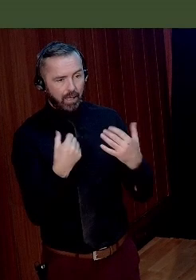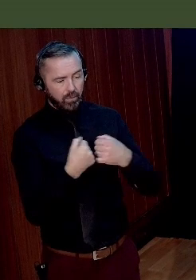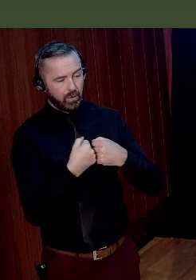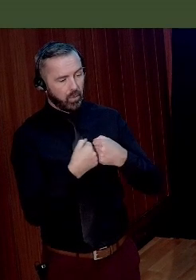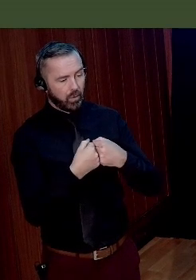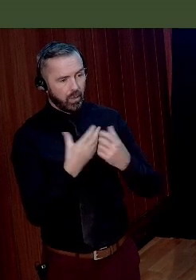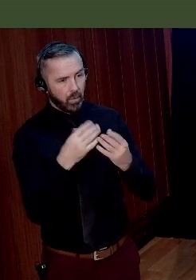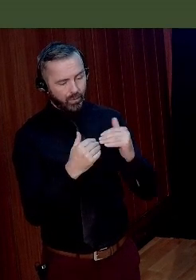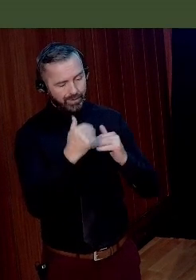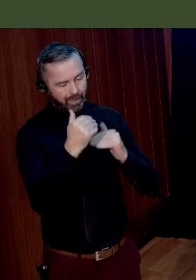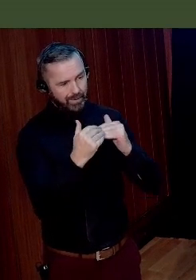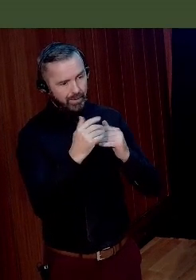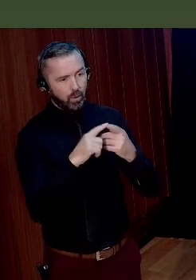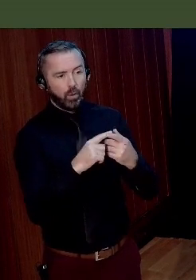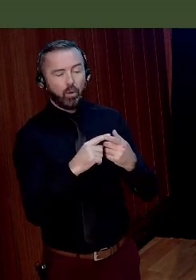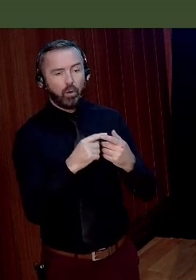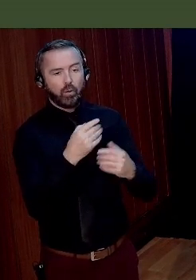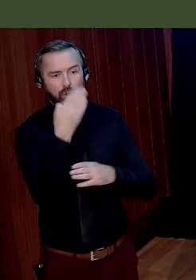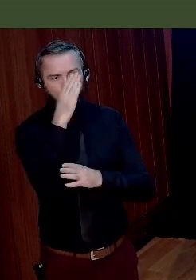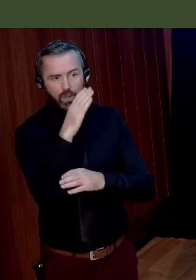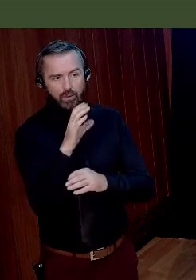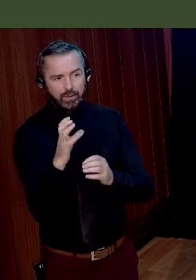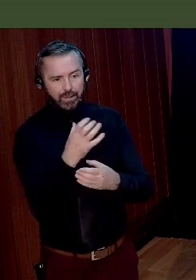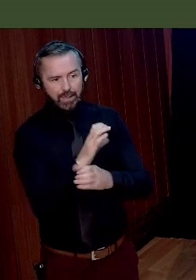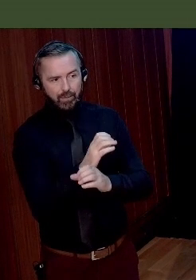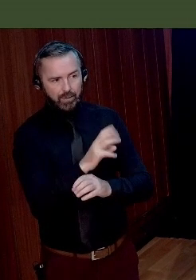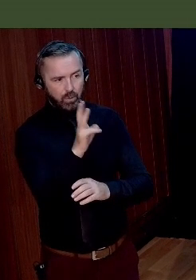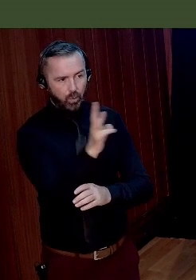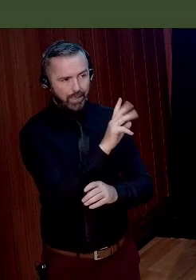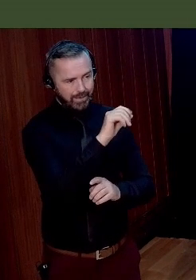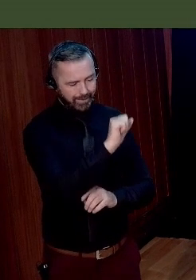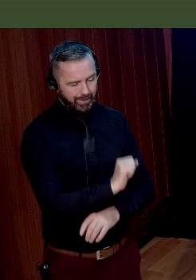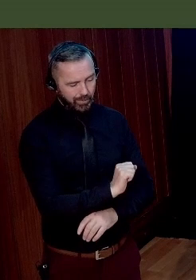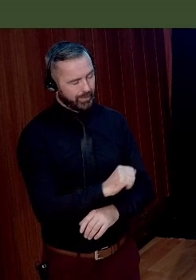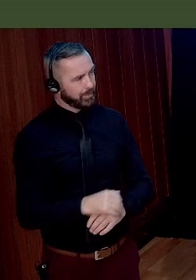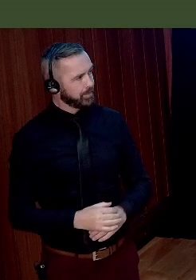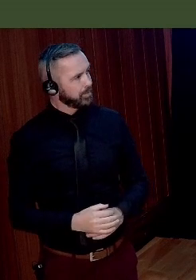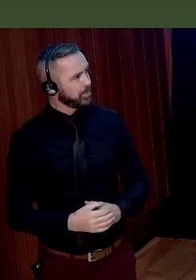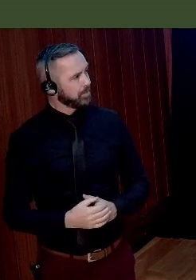border, as well as the other Gaeltacht counties in the west and south.